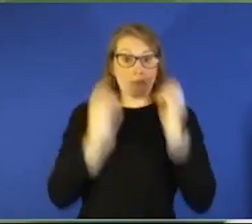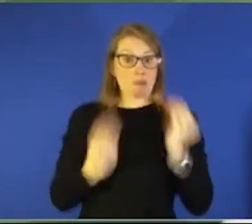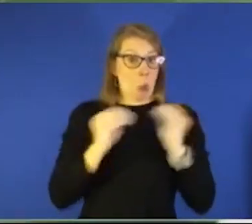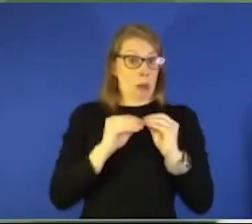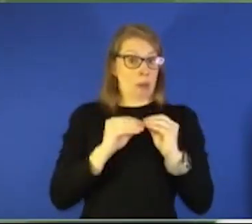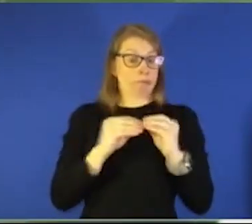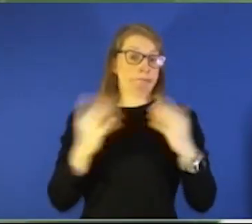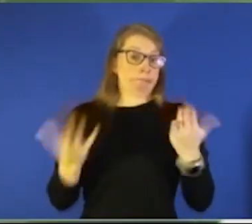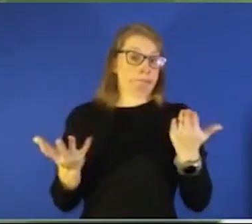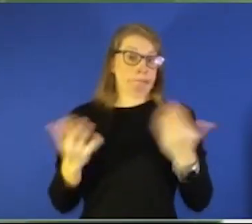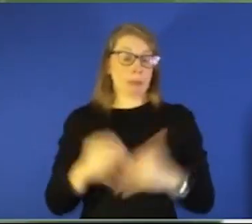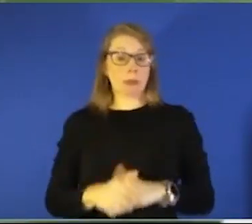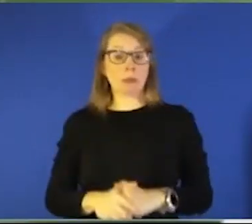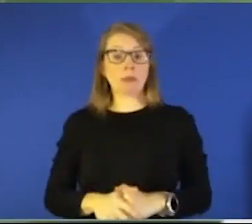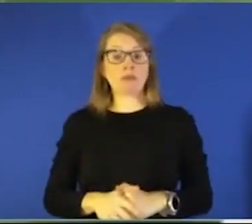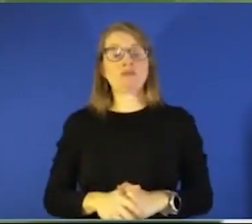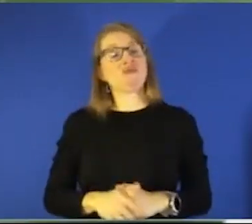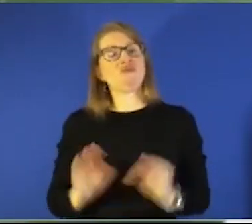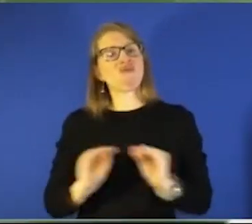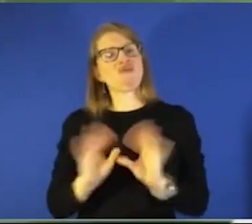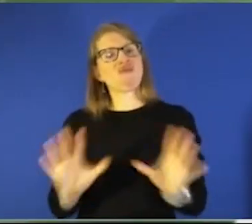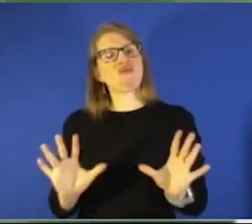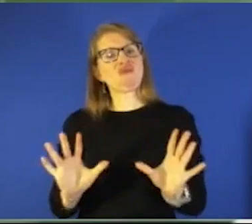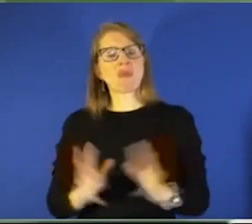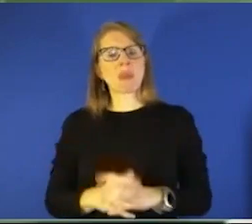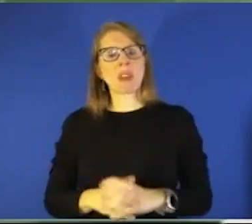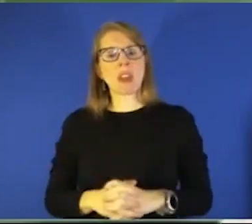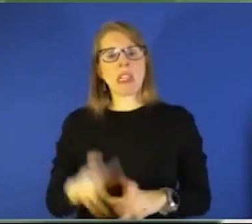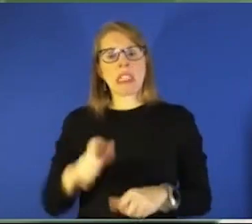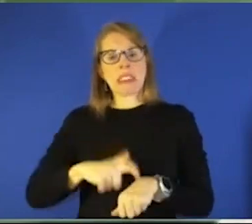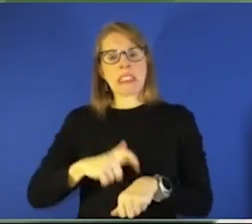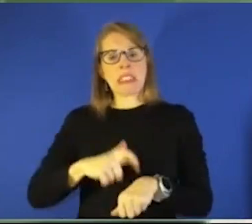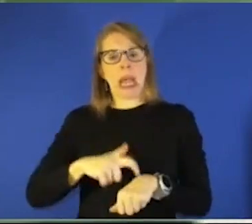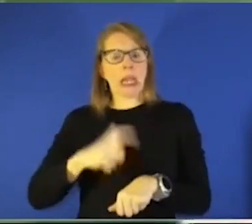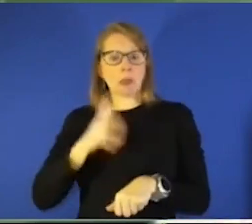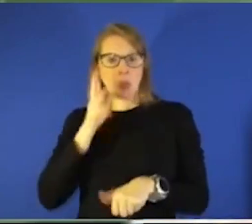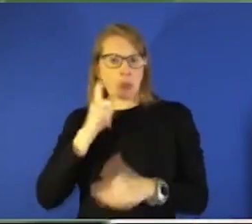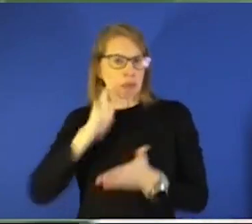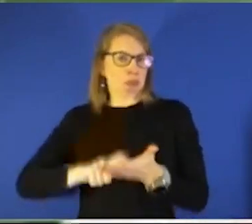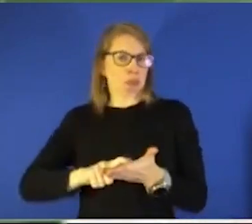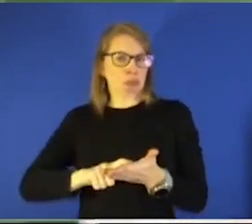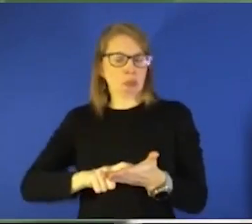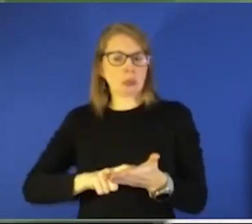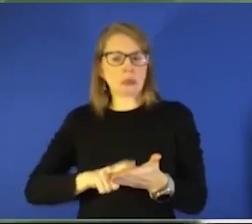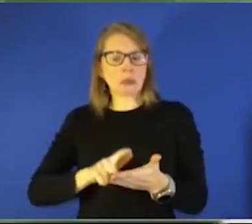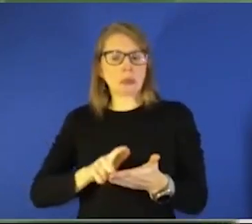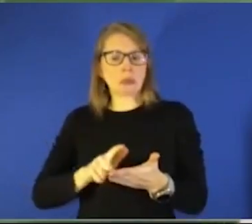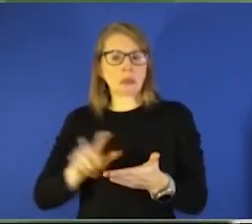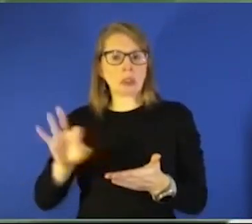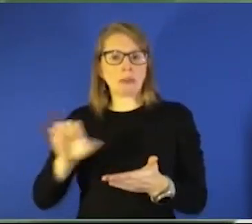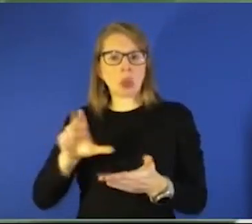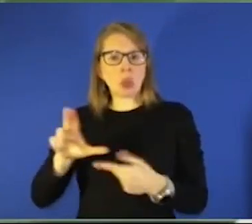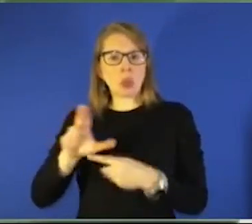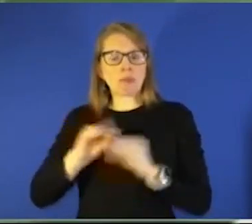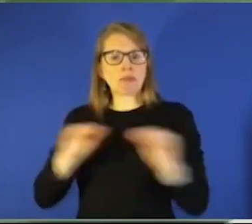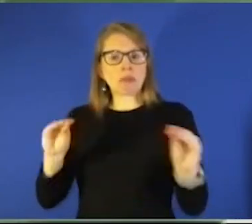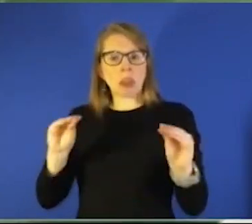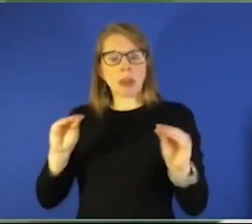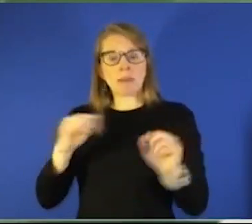Yeah, I mean, this seems fairly obvious. Time will tell. I mean, last year we had virtually no flu because of the masking.